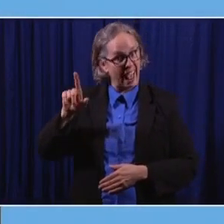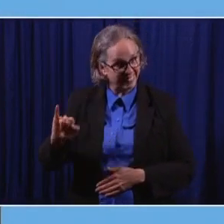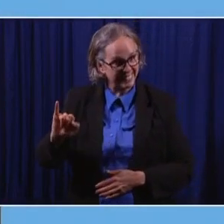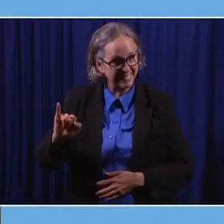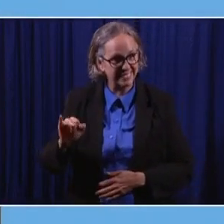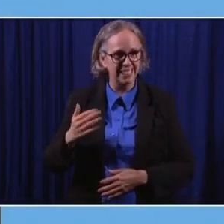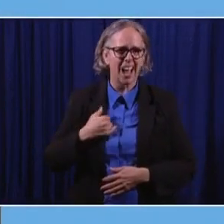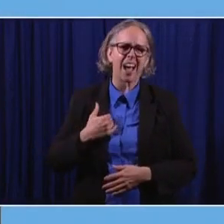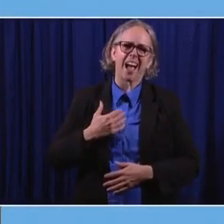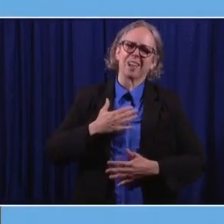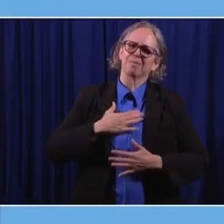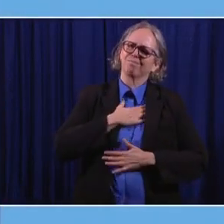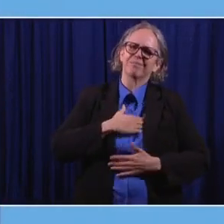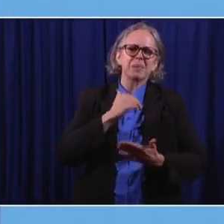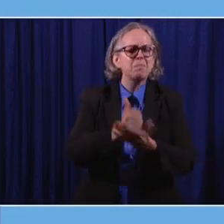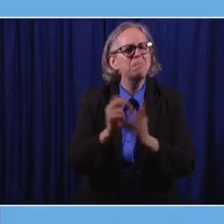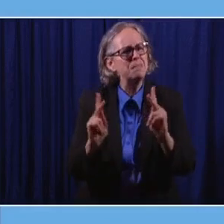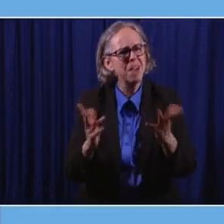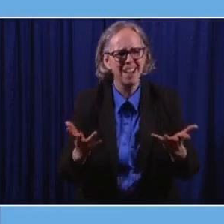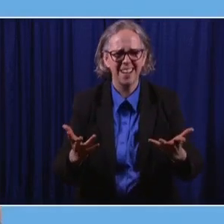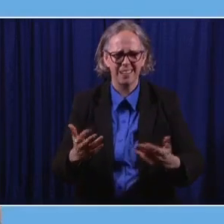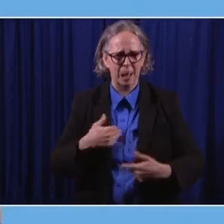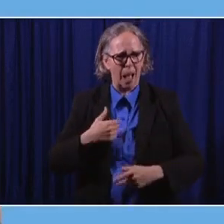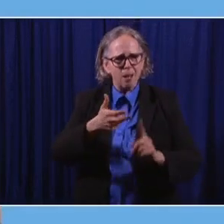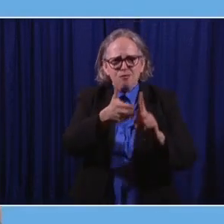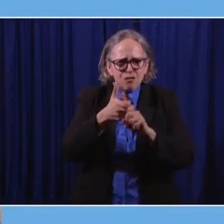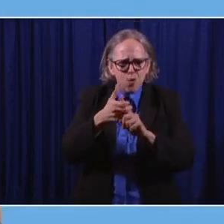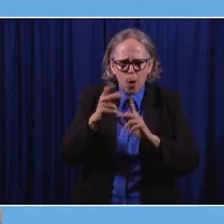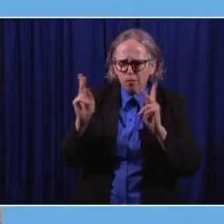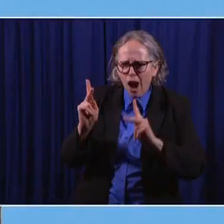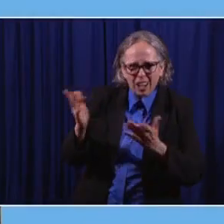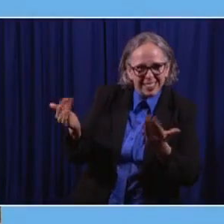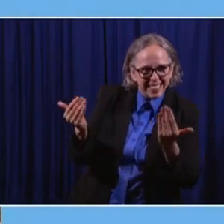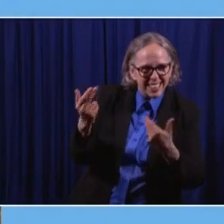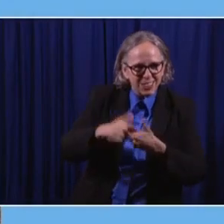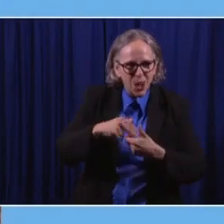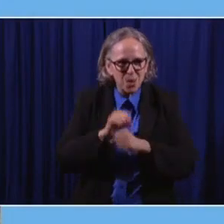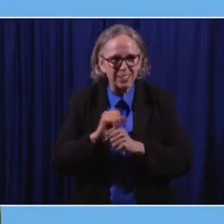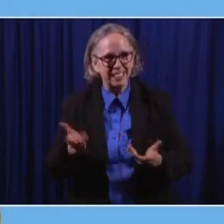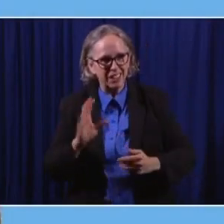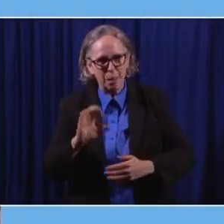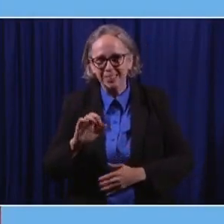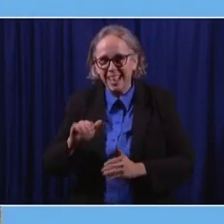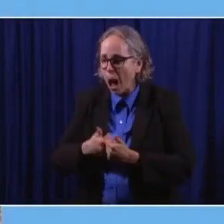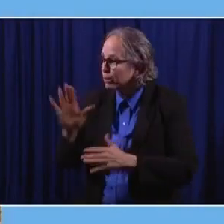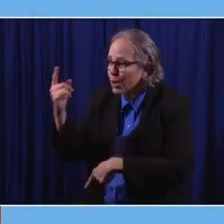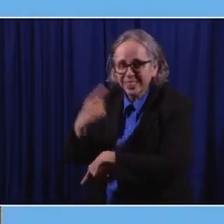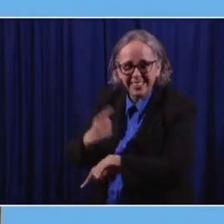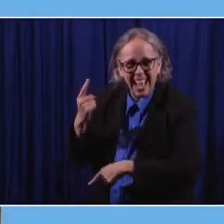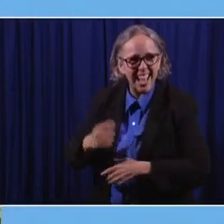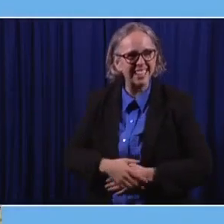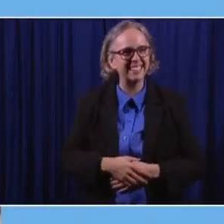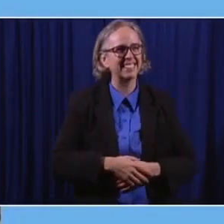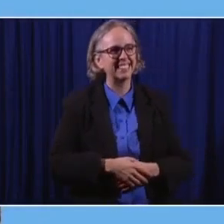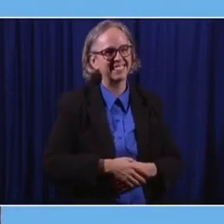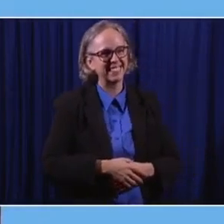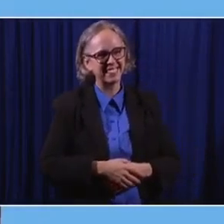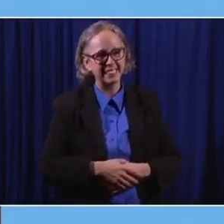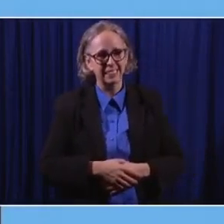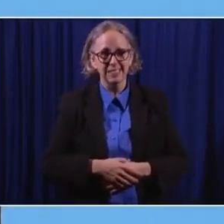master store recruiter for Kroger, located in the Brewery District, Columbus, Ohio. How's your day going today? What I really love about being a store